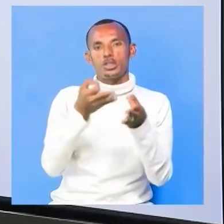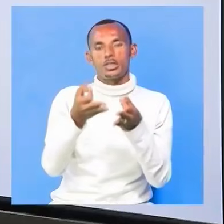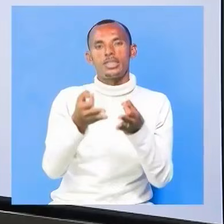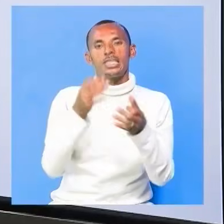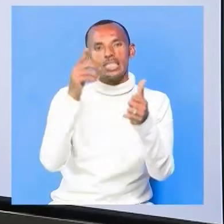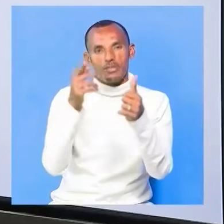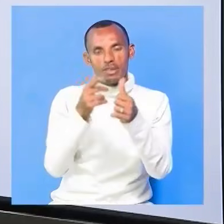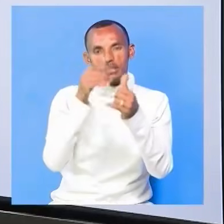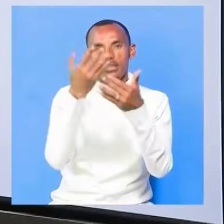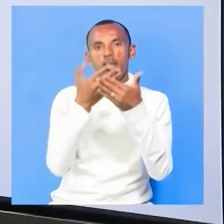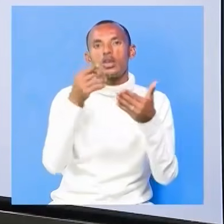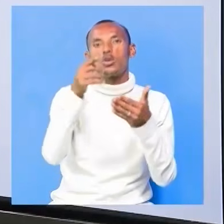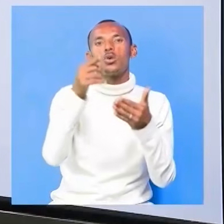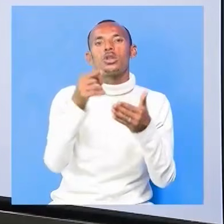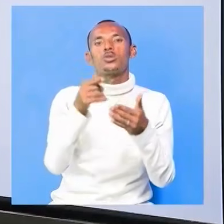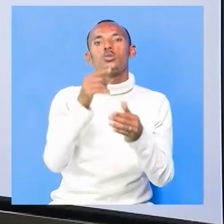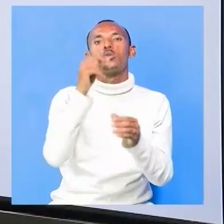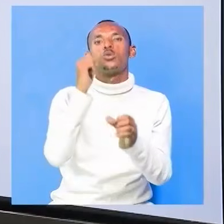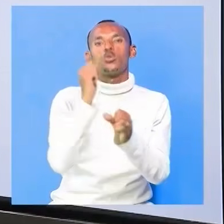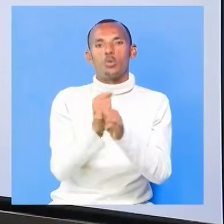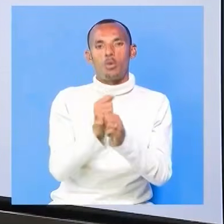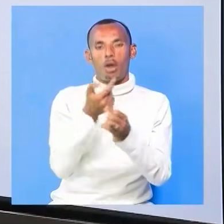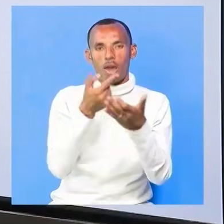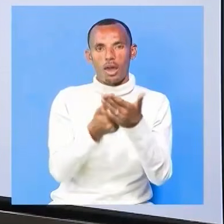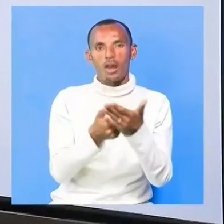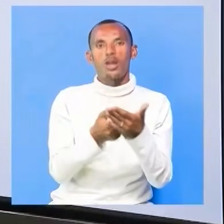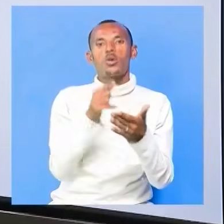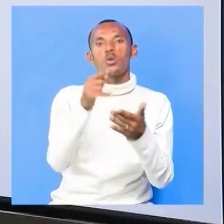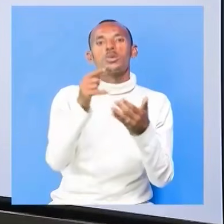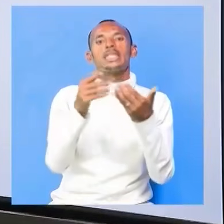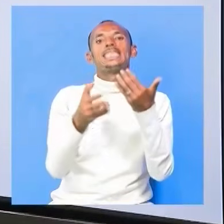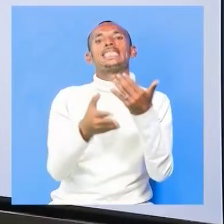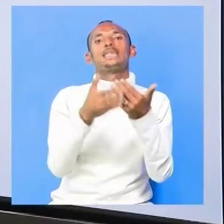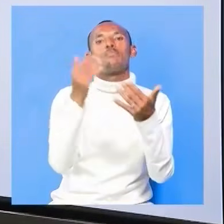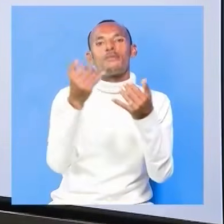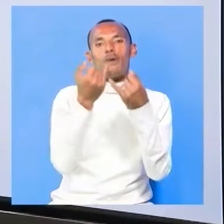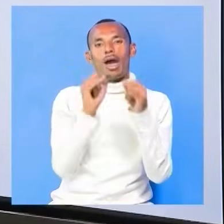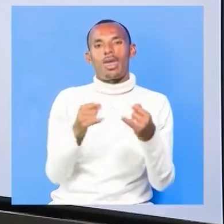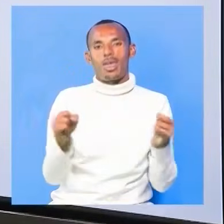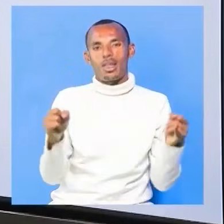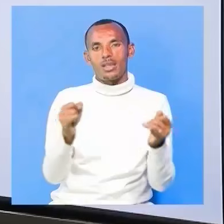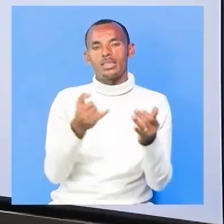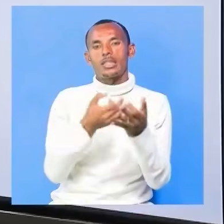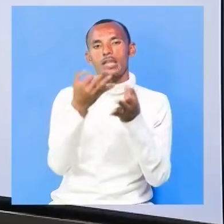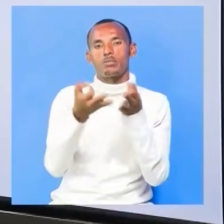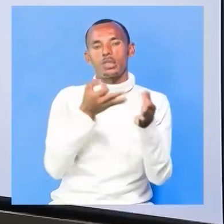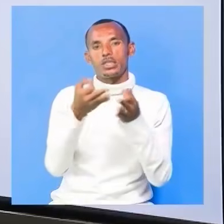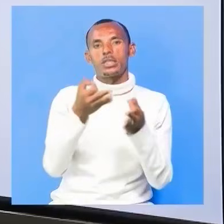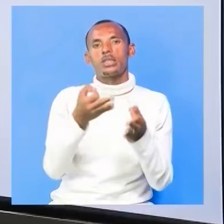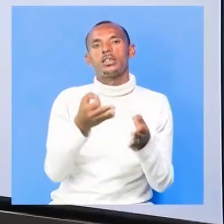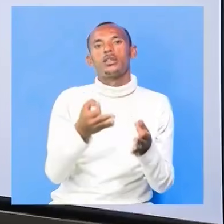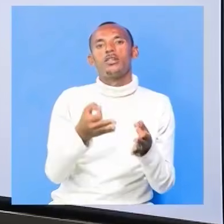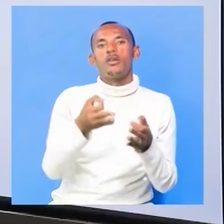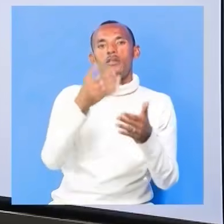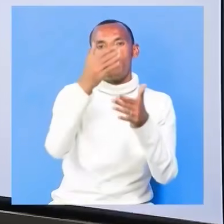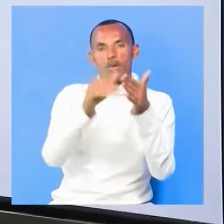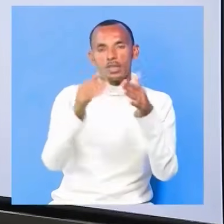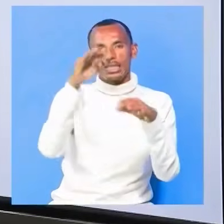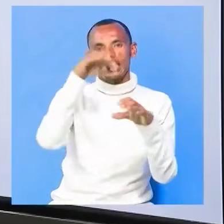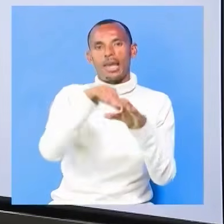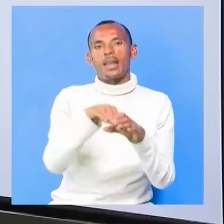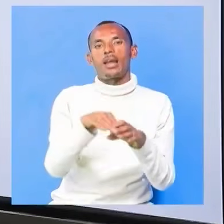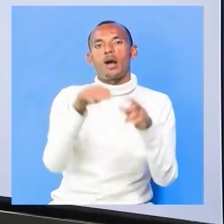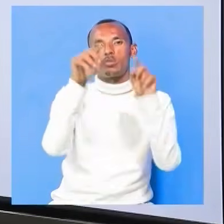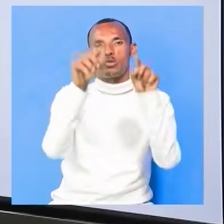expression, the first thing that you need to do here is you need to simplify the expression that are found inside